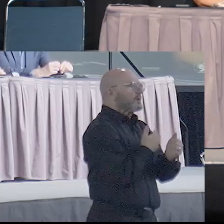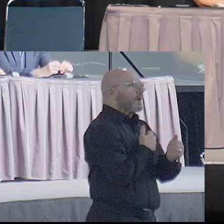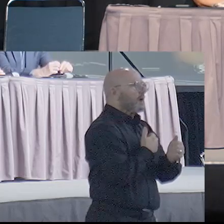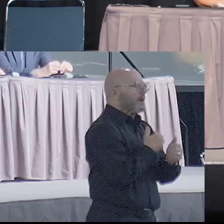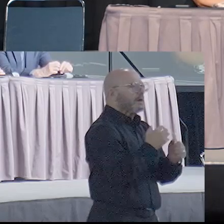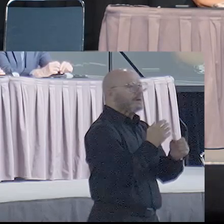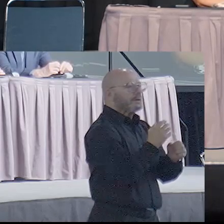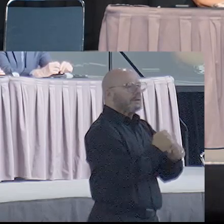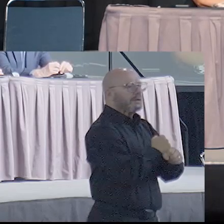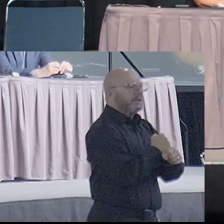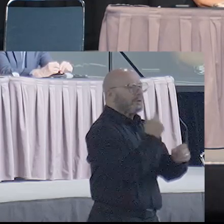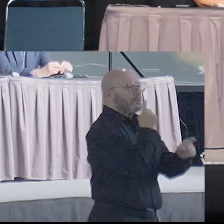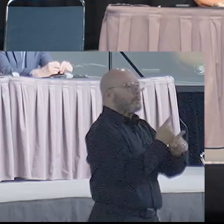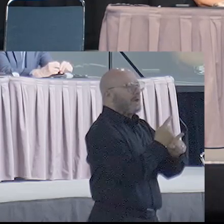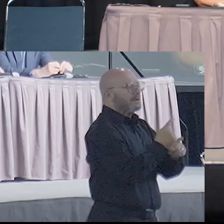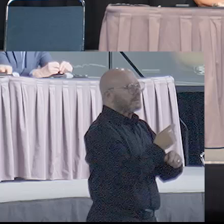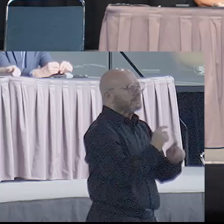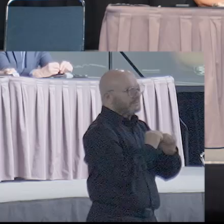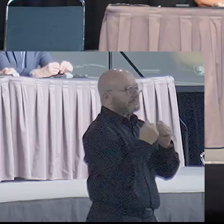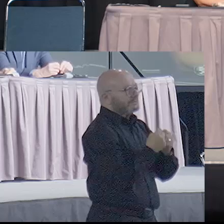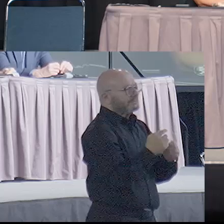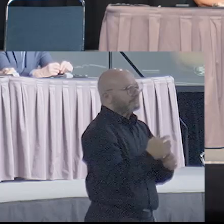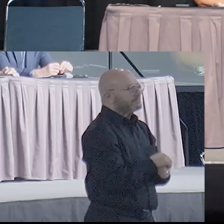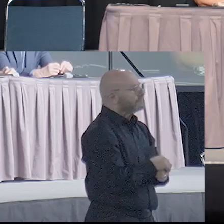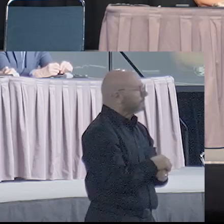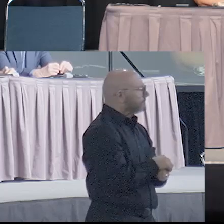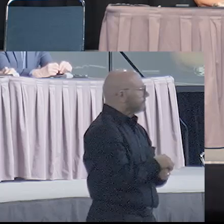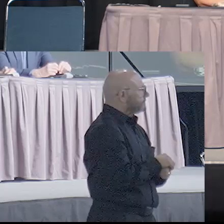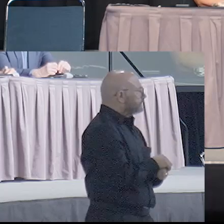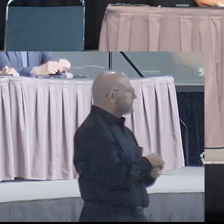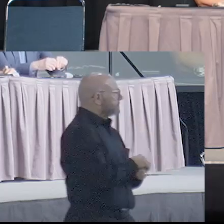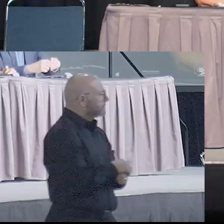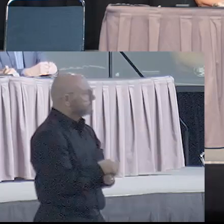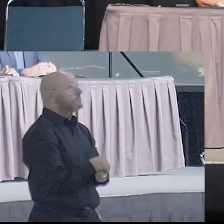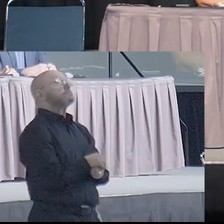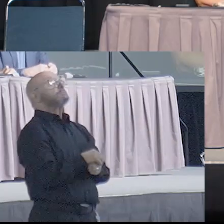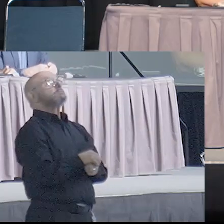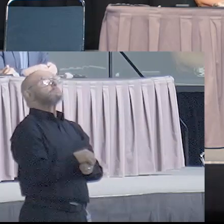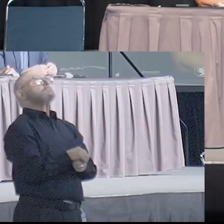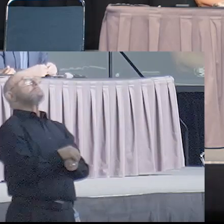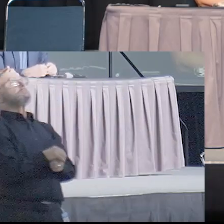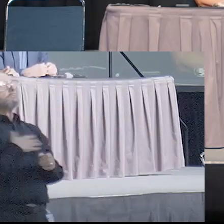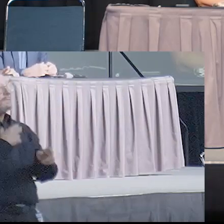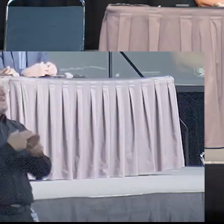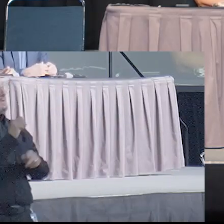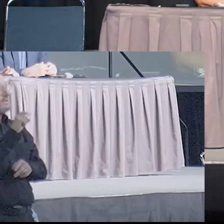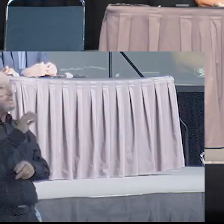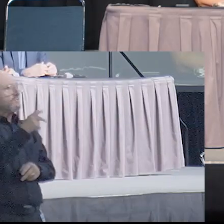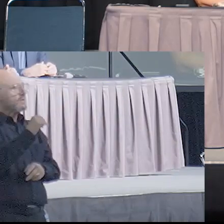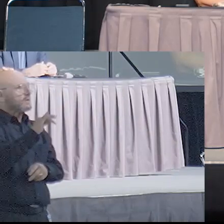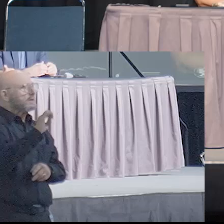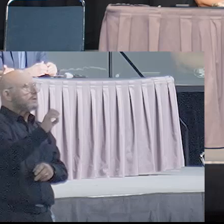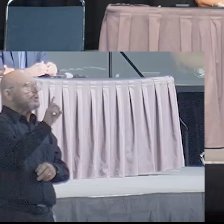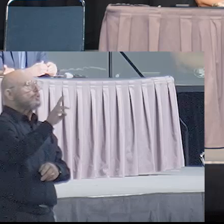panel, strengthening and empowering vulnerable communities through collaborative support. My name is Stephanie Duke. I'm an attorney at Disability Rights